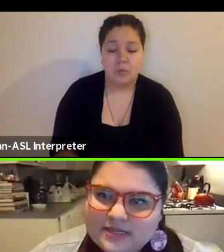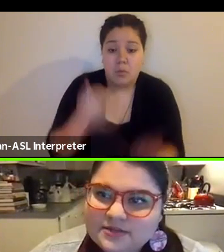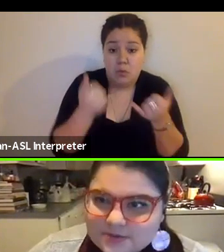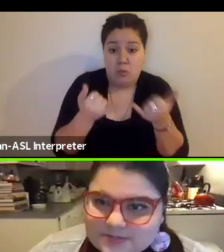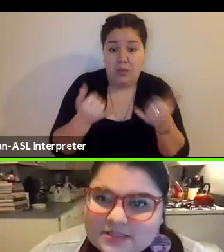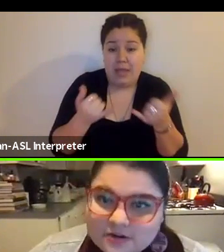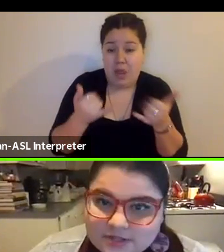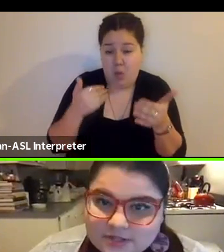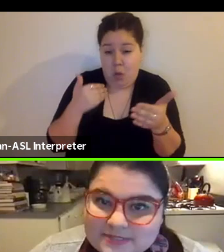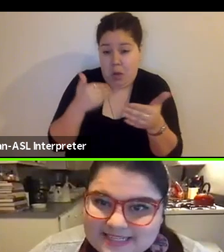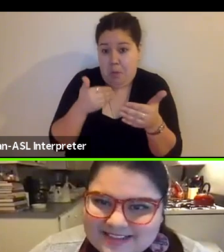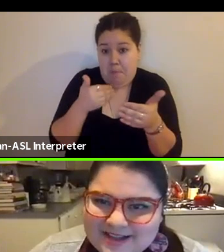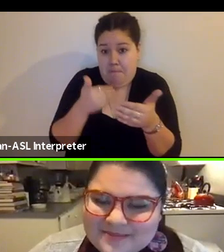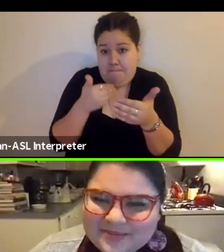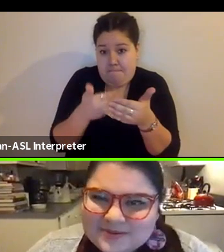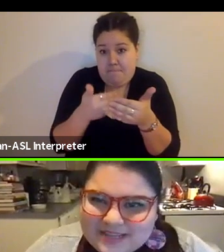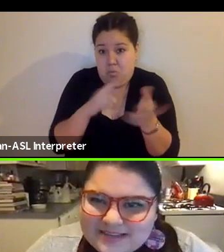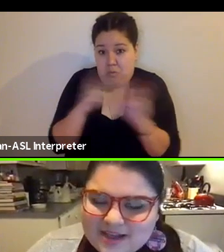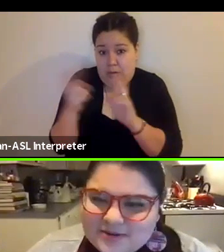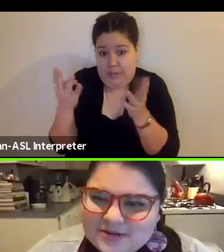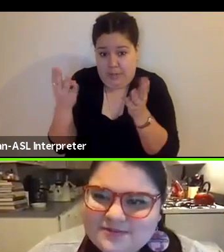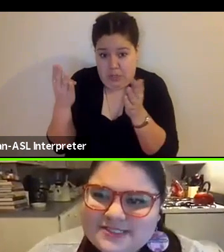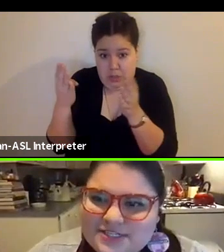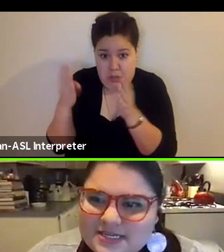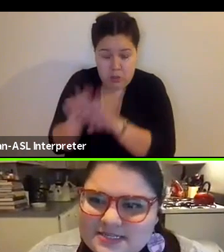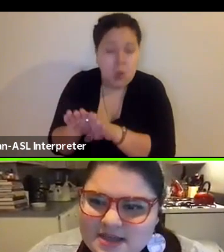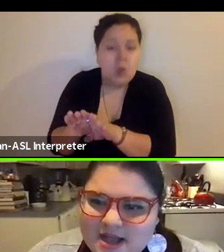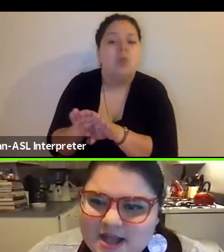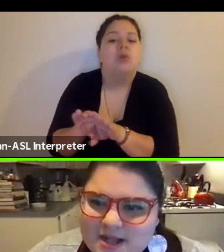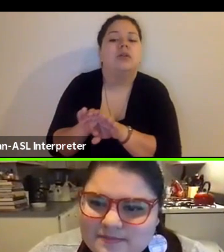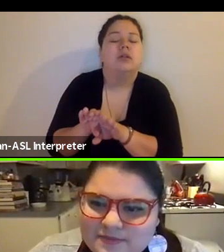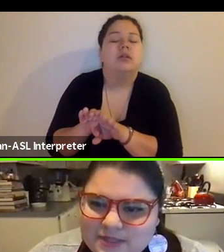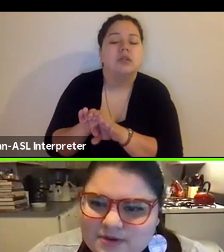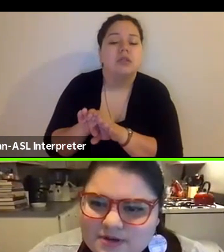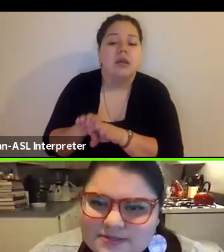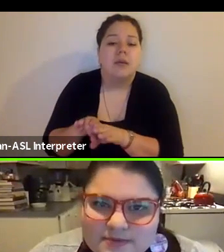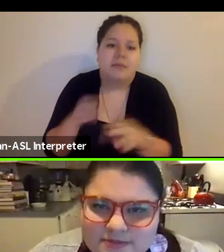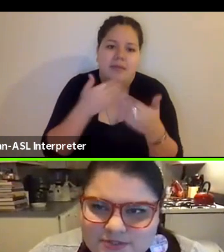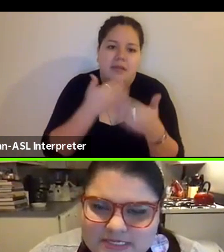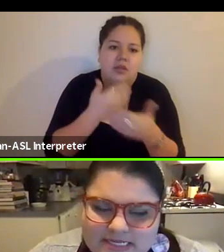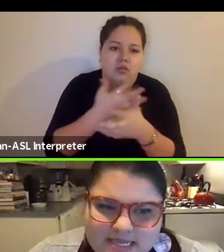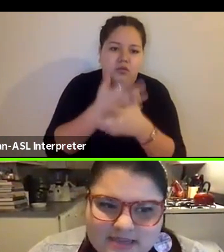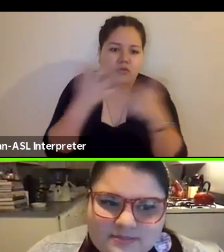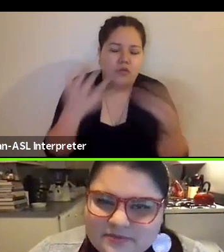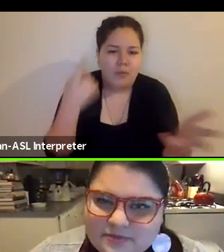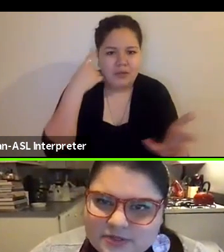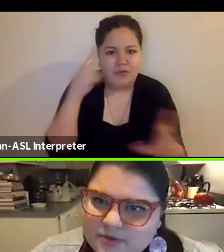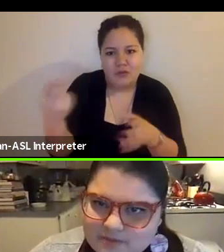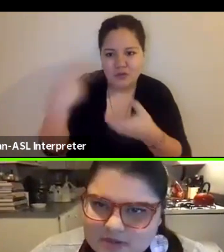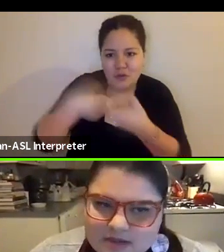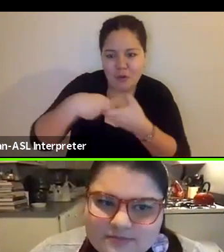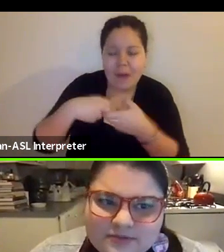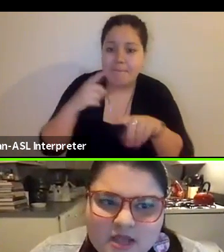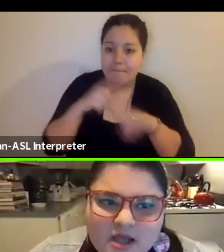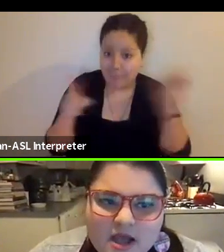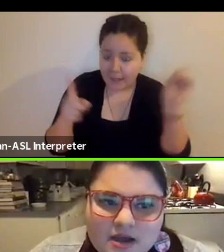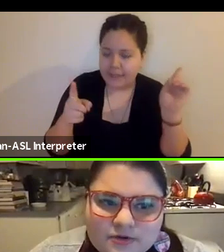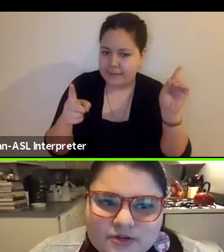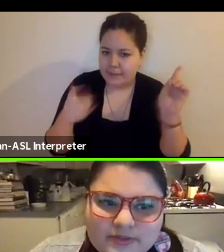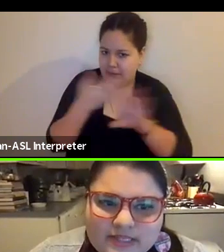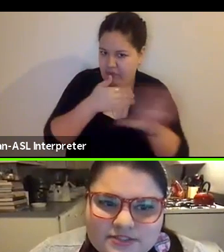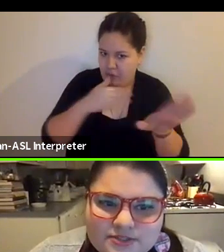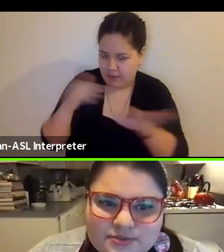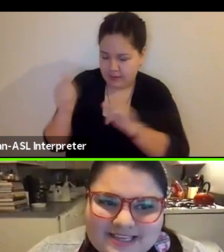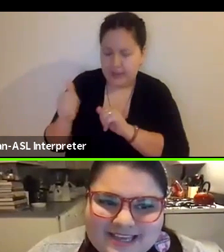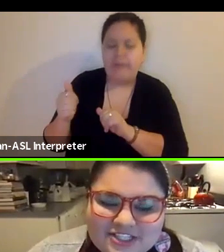very close, our closing period of our conversation. Thank you all so much for tuning in. But before you hop off,